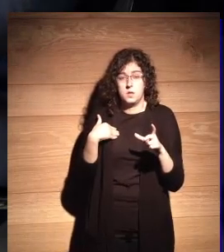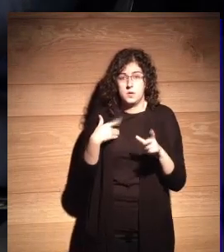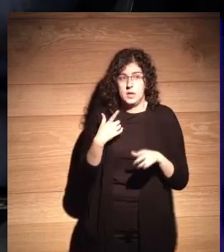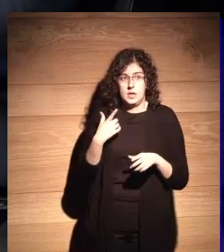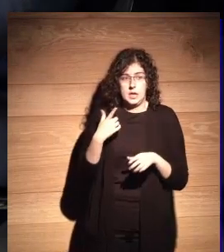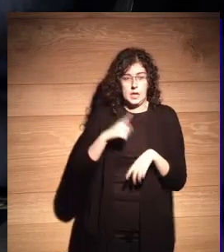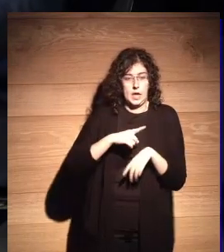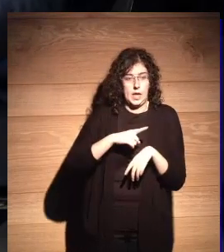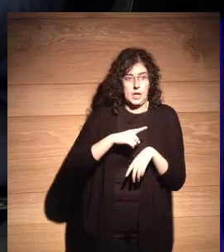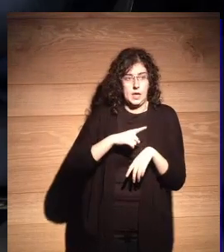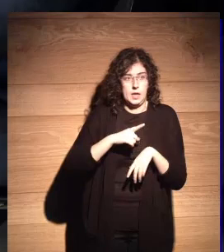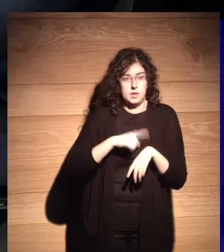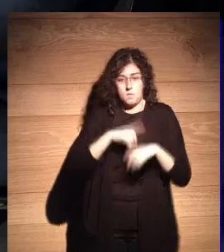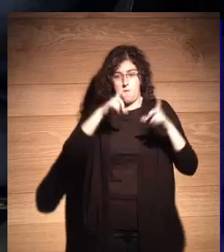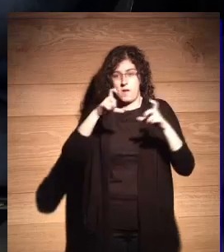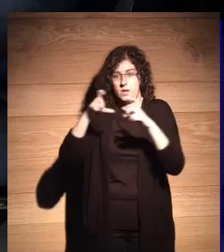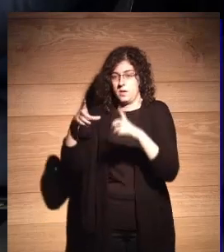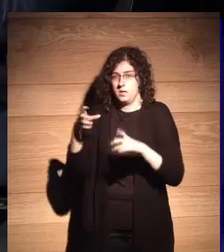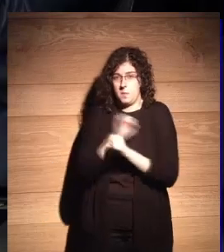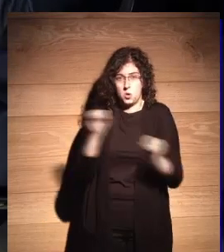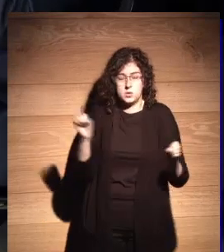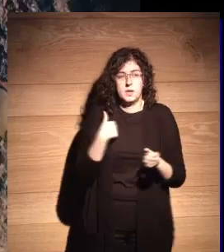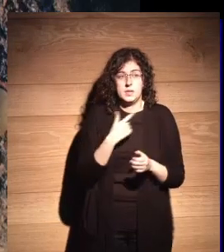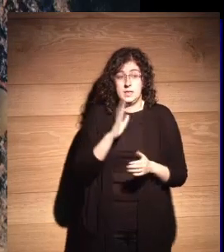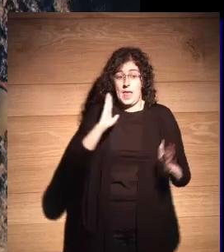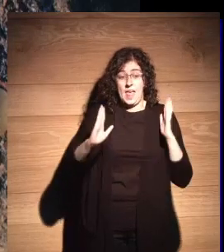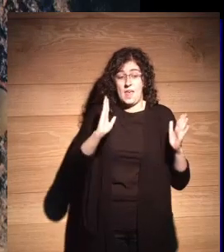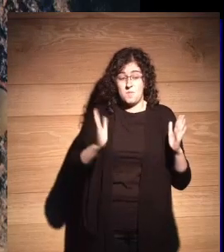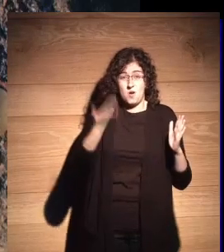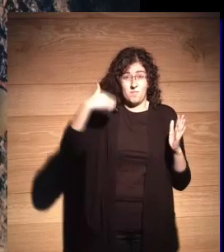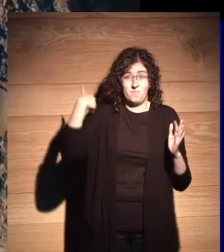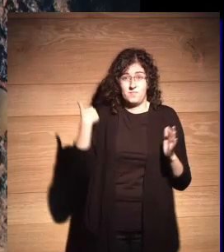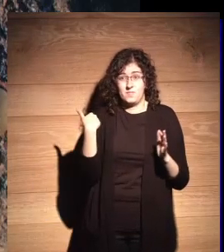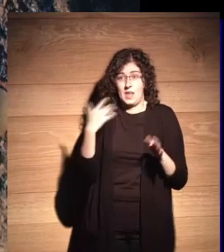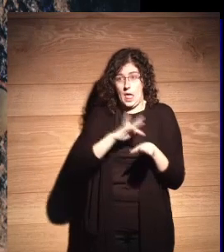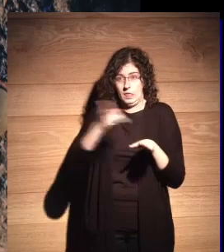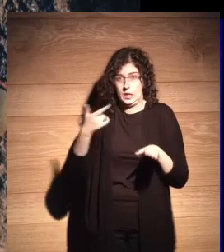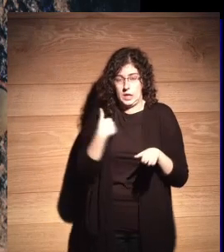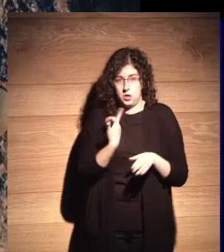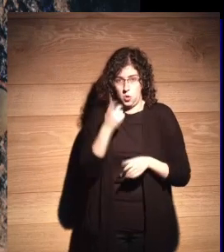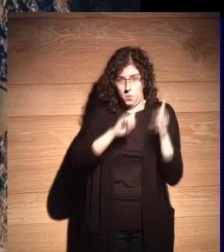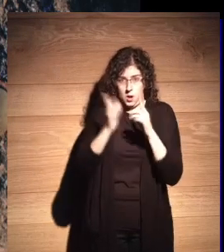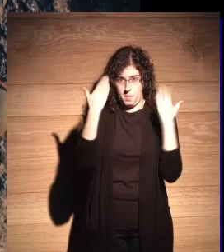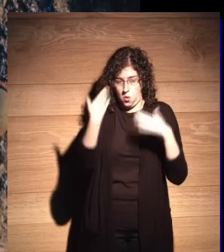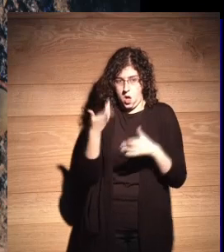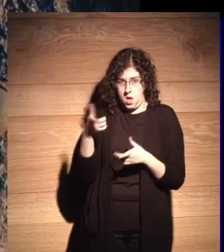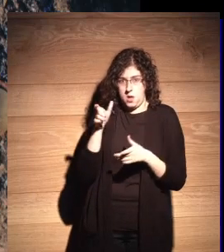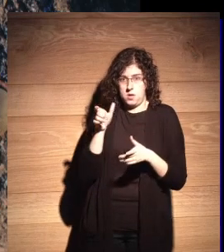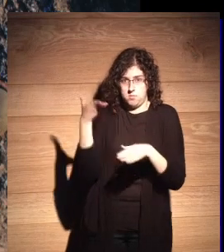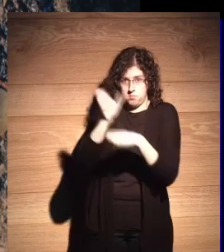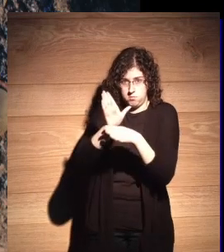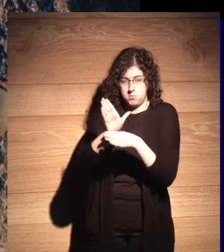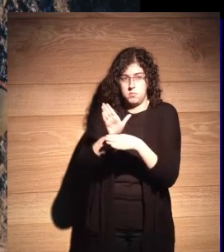was impossible. With digital, I'm happy to. I generally try to discourage that, because it ends